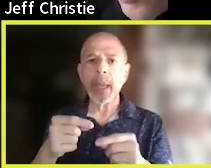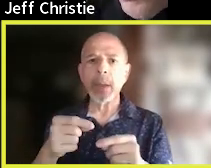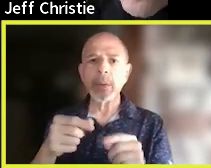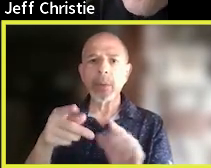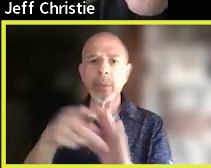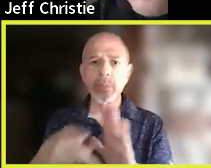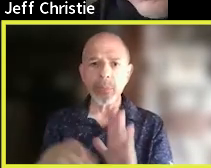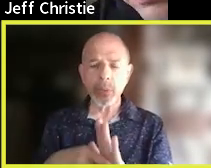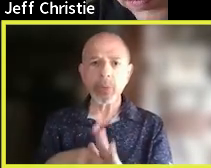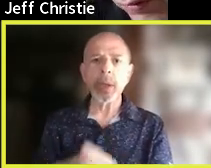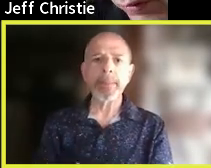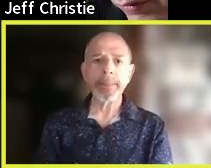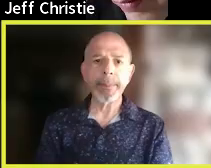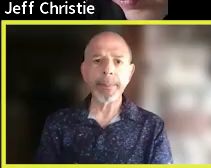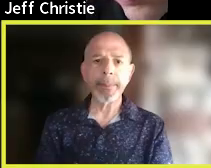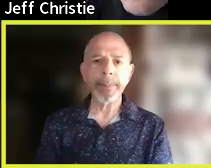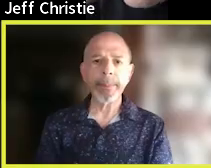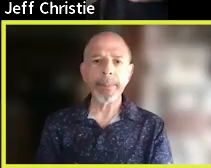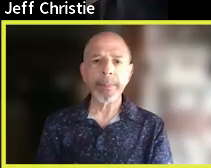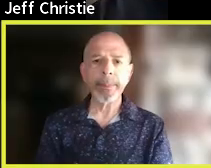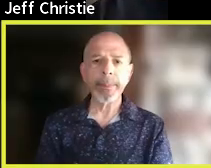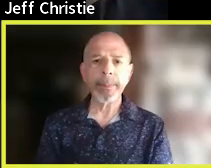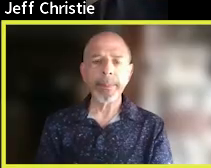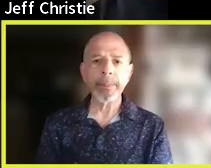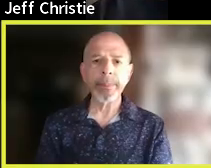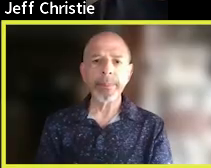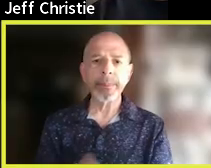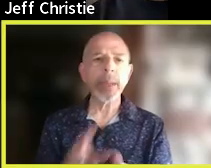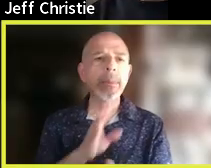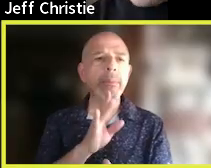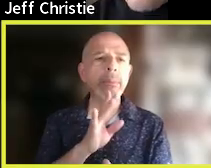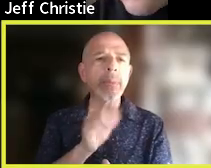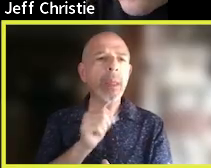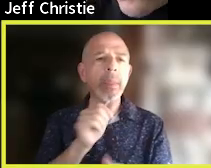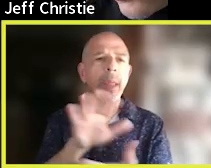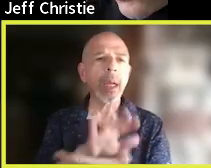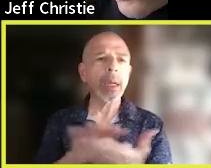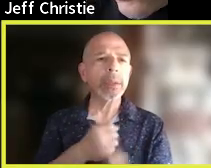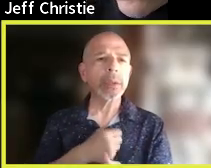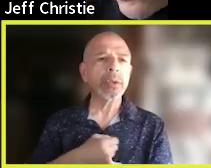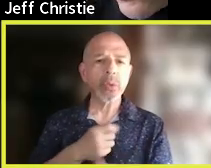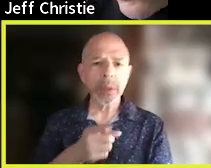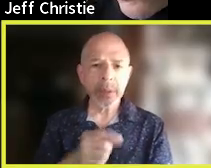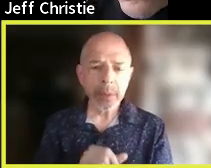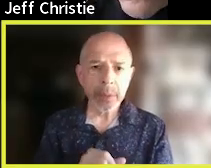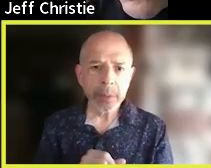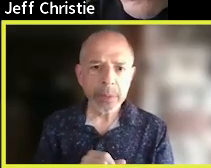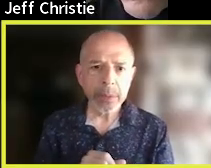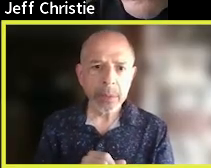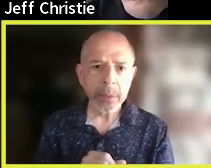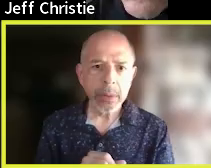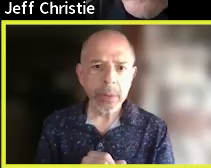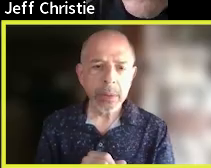Yeah, it's awesome. Thank you, Anna. Wait, you want to see where it's at, or you wanted to say where it's at? Yeah. Yes. The first one that